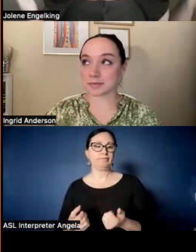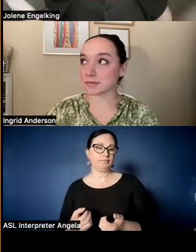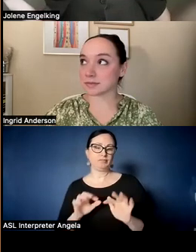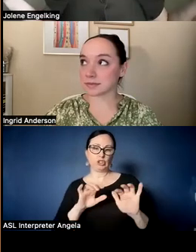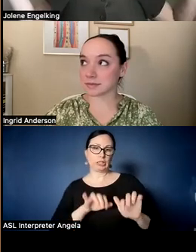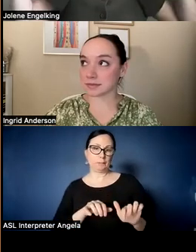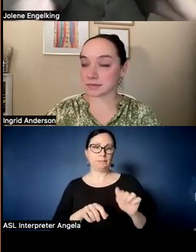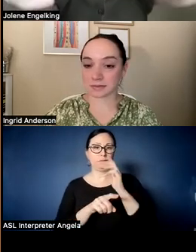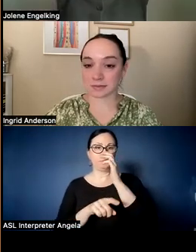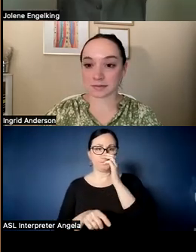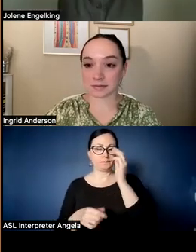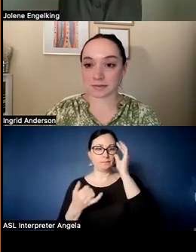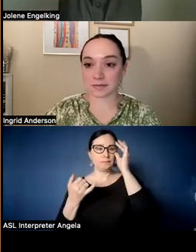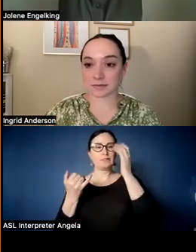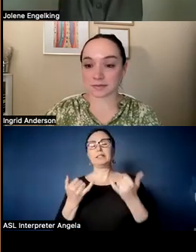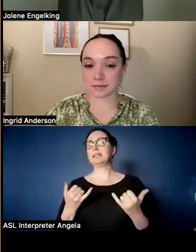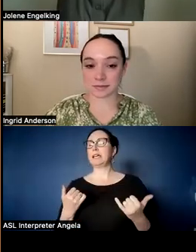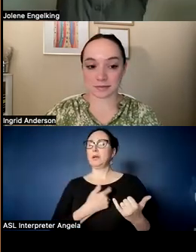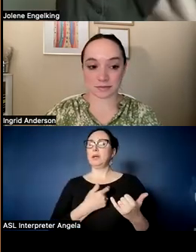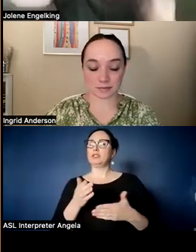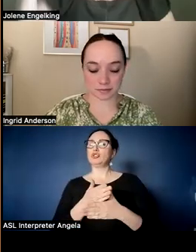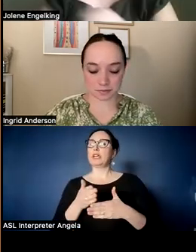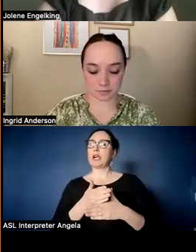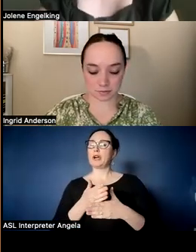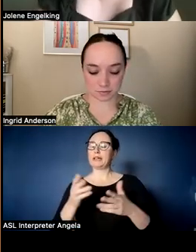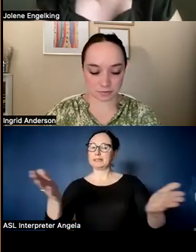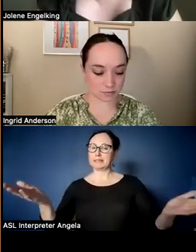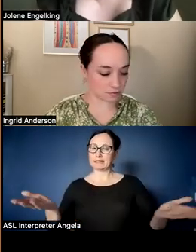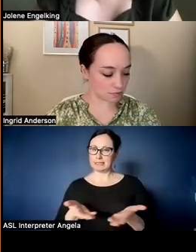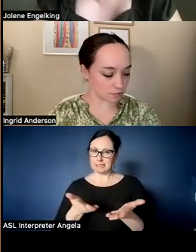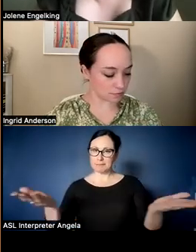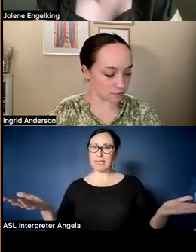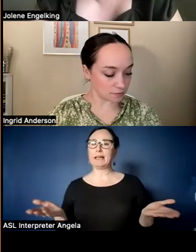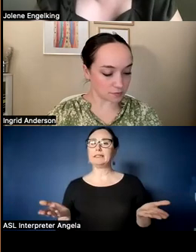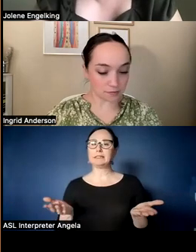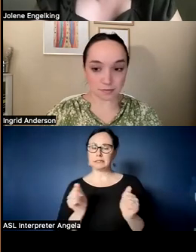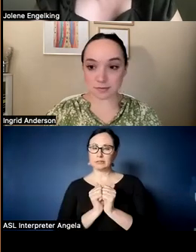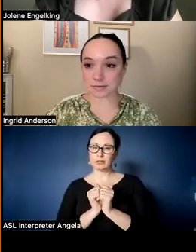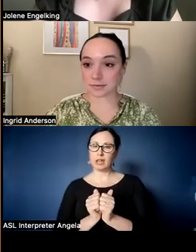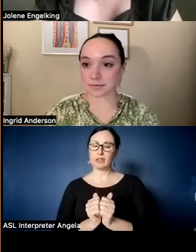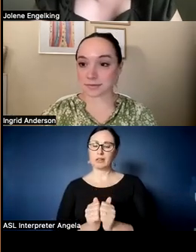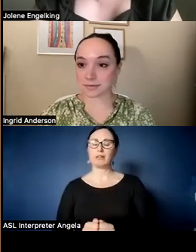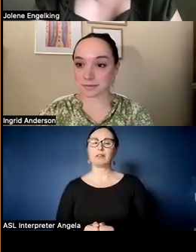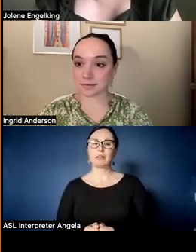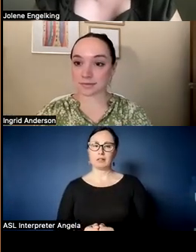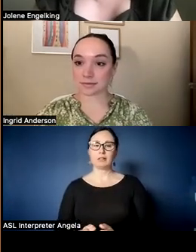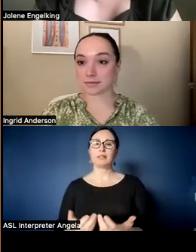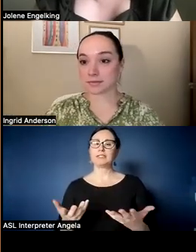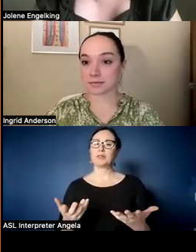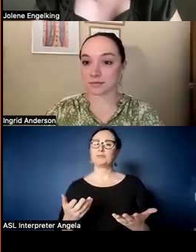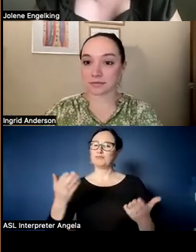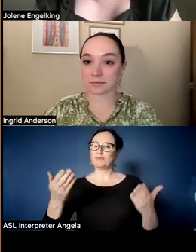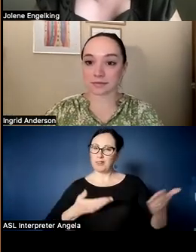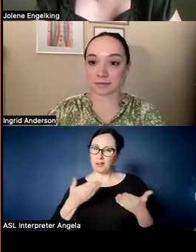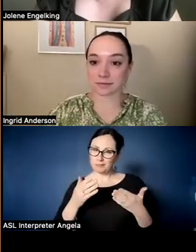today, we're going to just be sharing this space together. And I want to name that both for those folks who are on now with us live, as well as folks who are